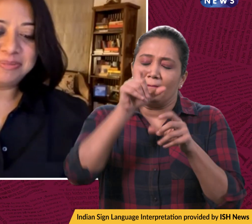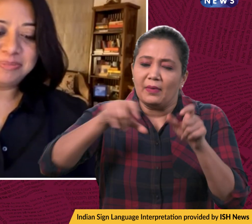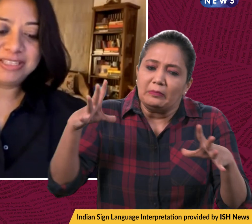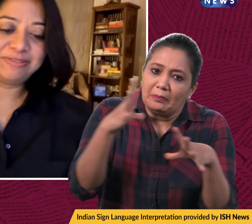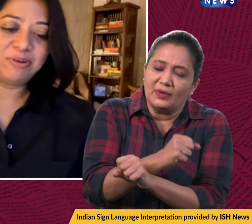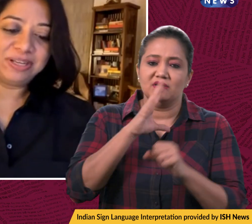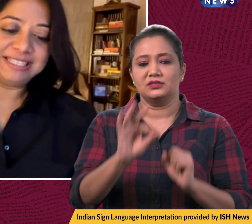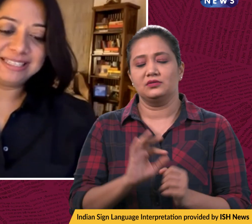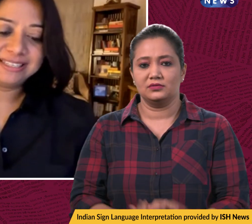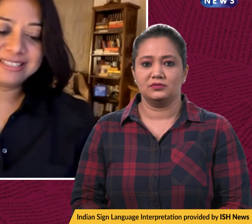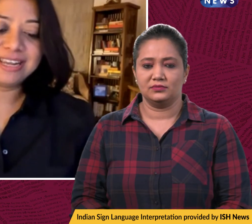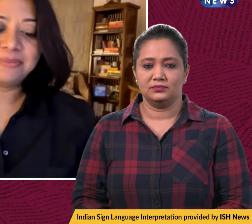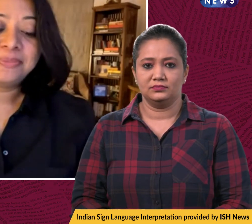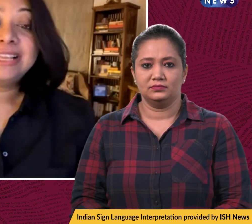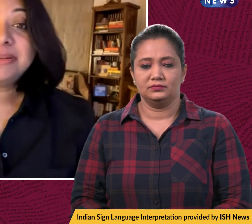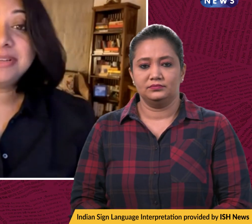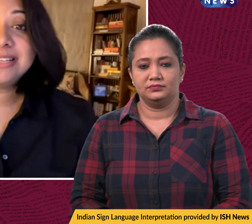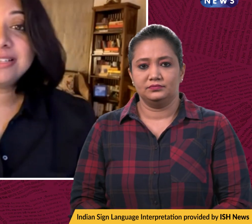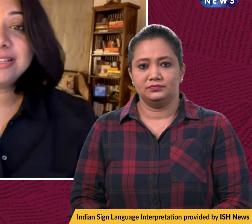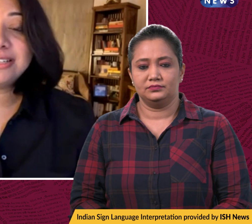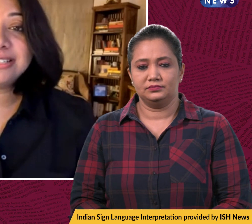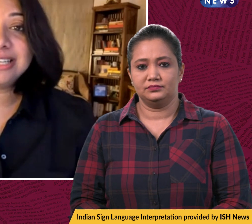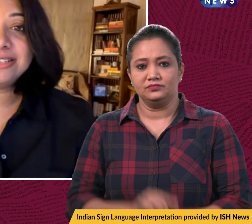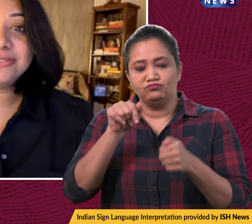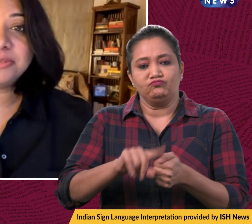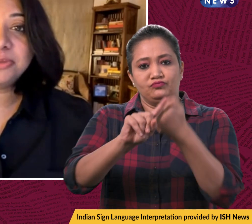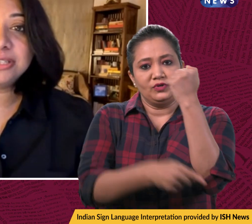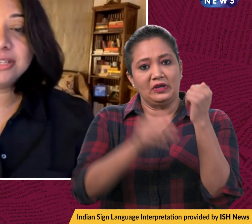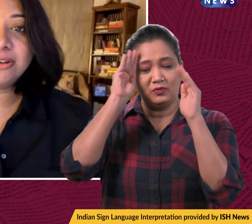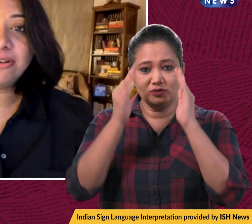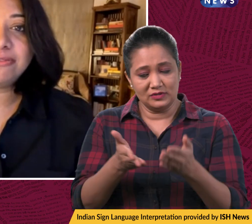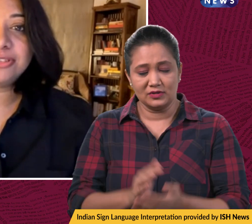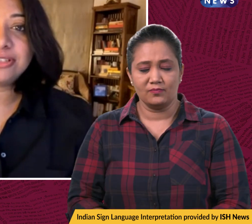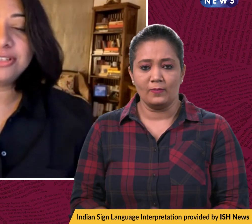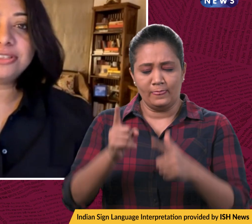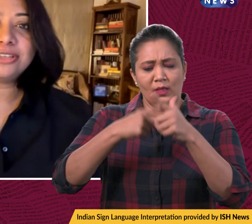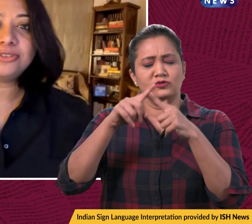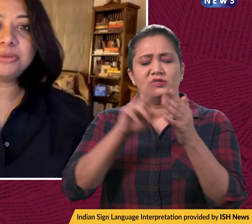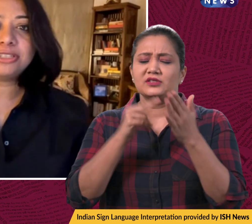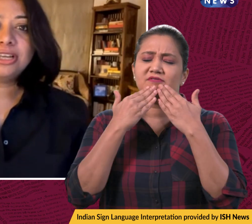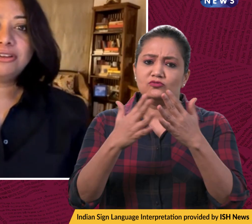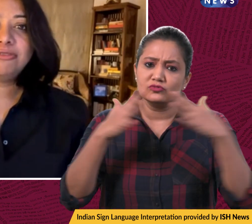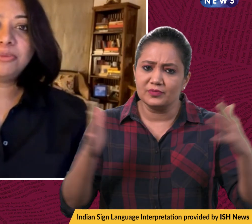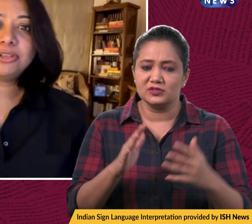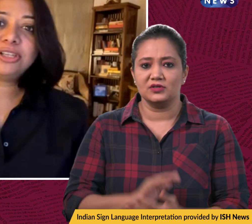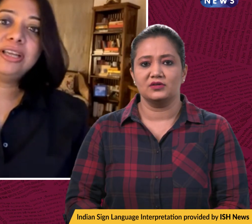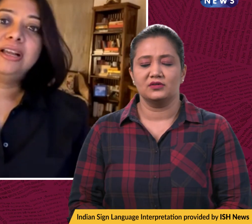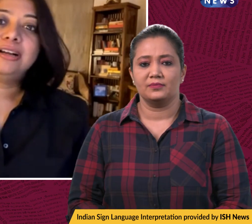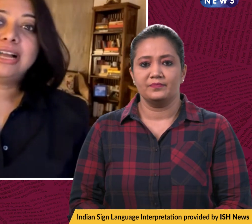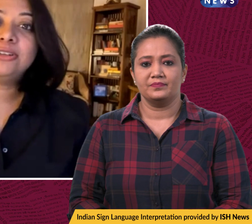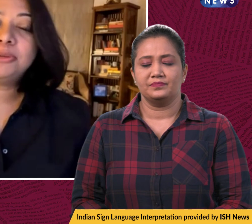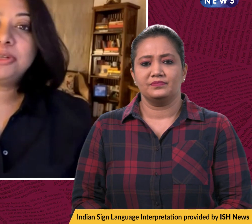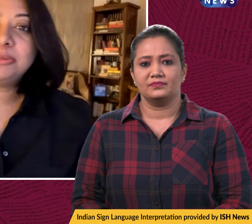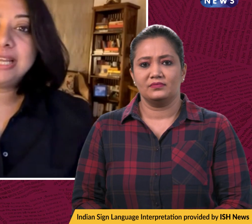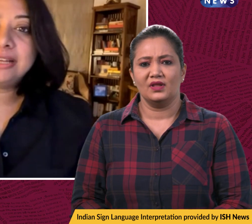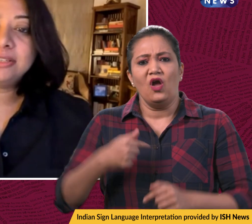deeply missed for his style. That brings us to the end of this bulletin of Just the News. Thank you so much for watching.